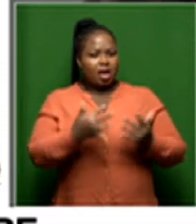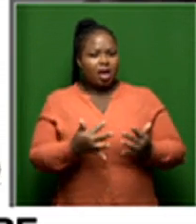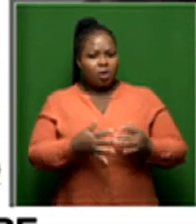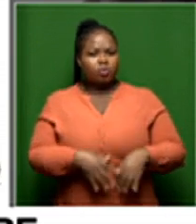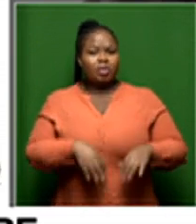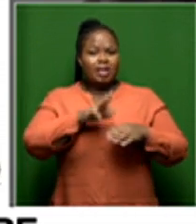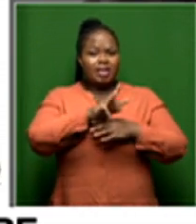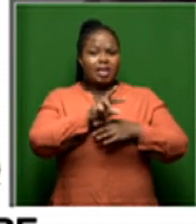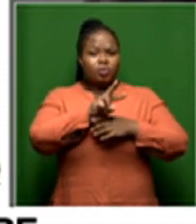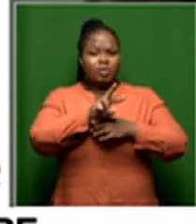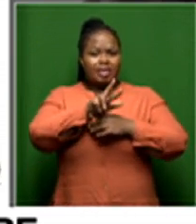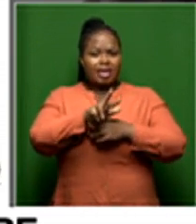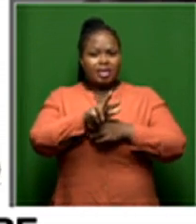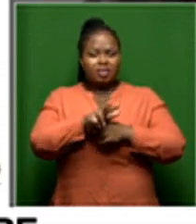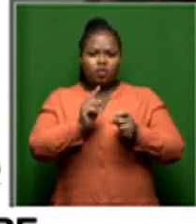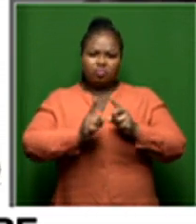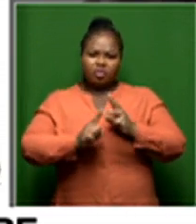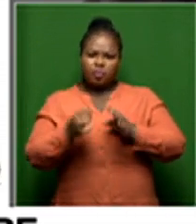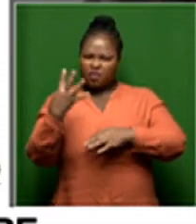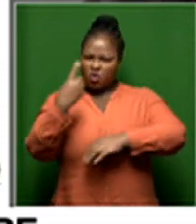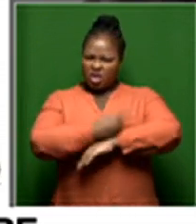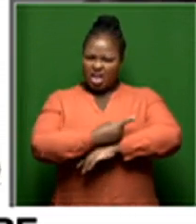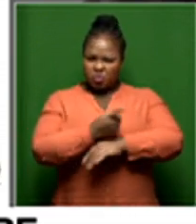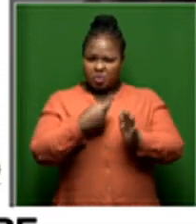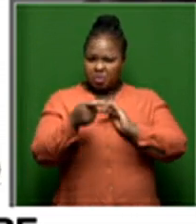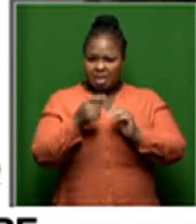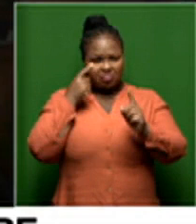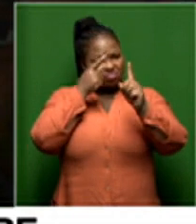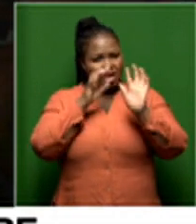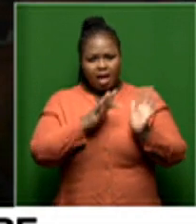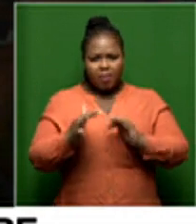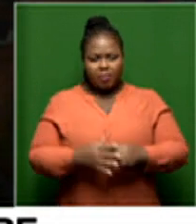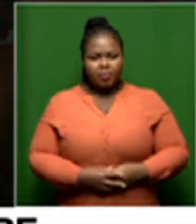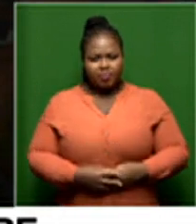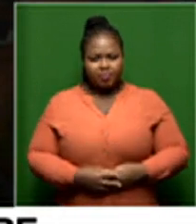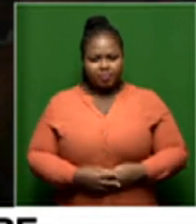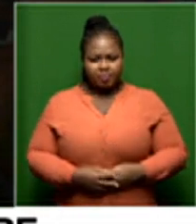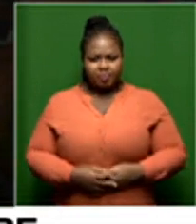curating 928 lots for a 4-day sale and what that has entailed.